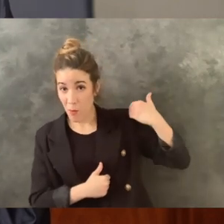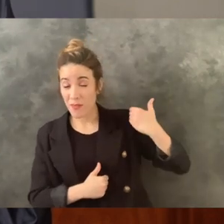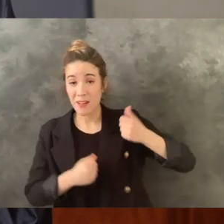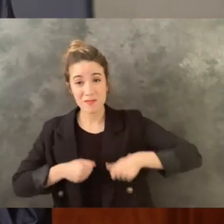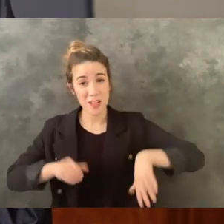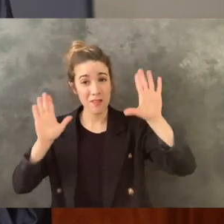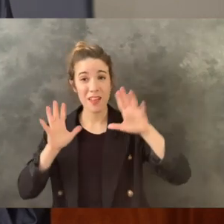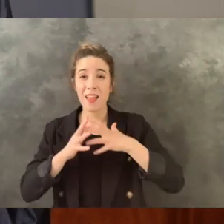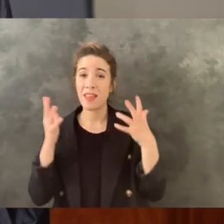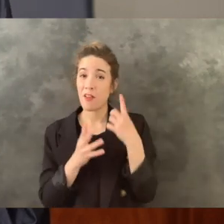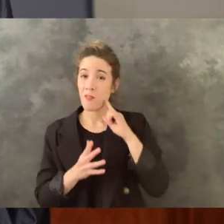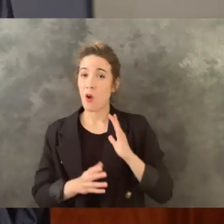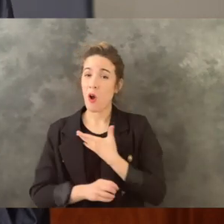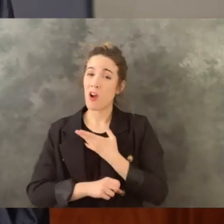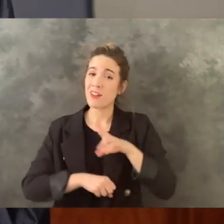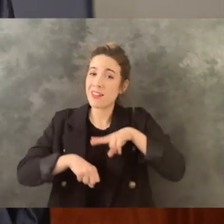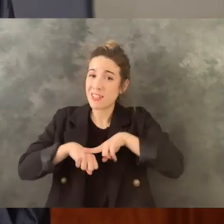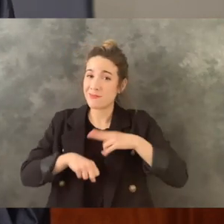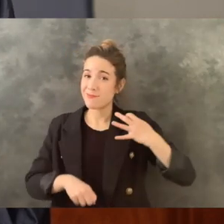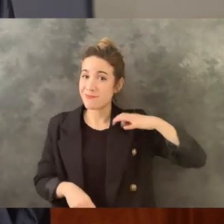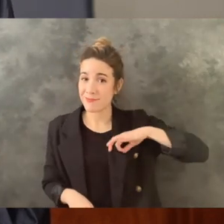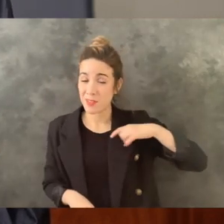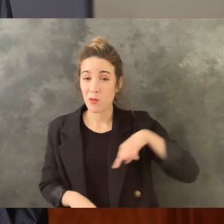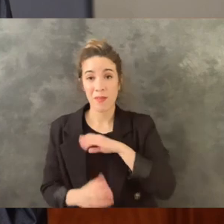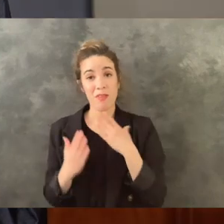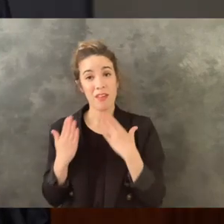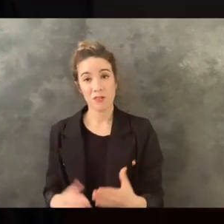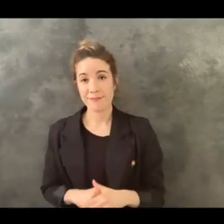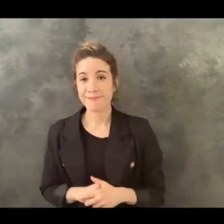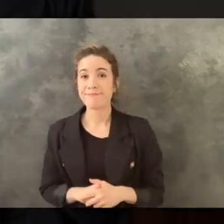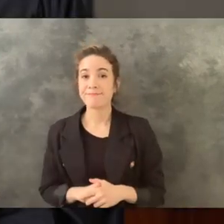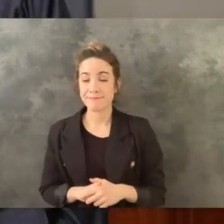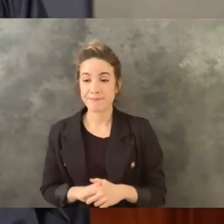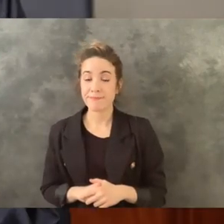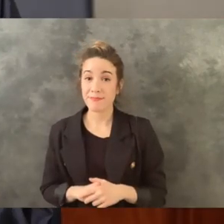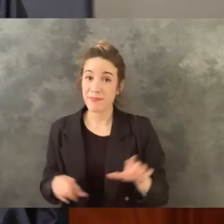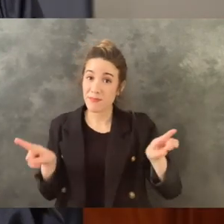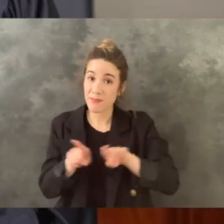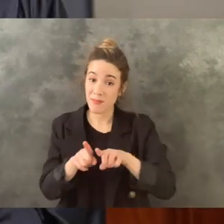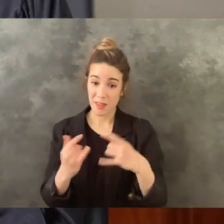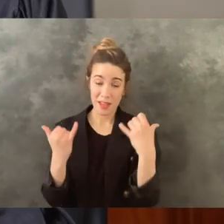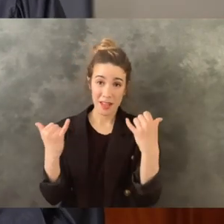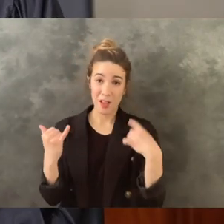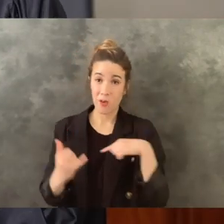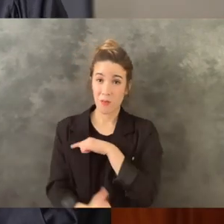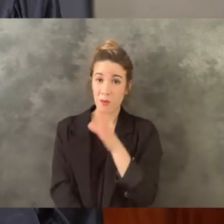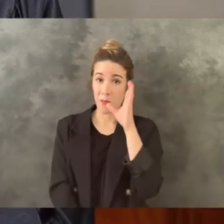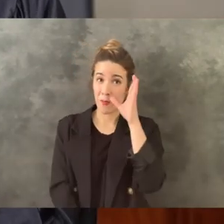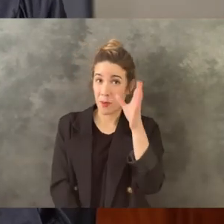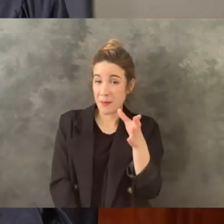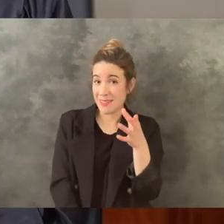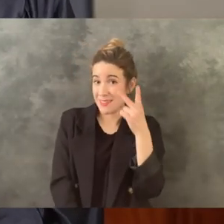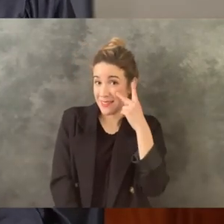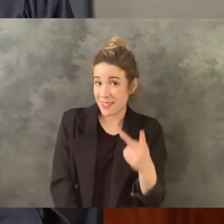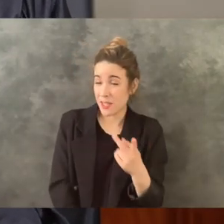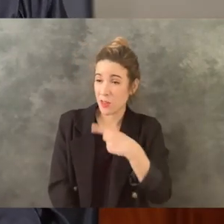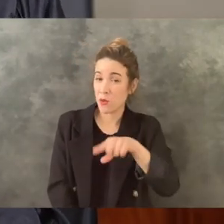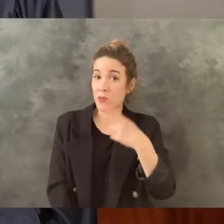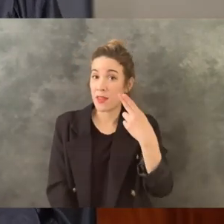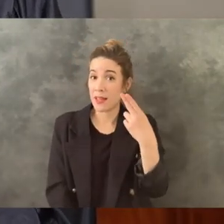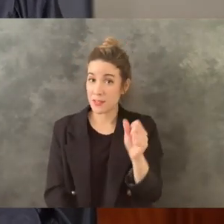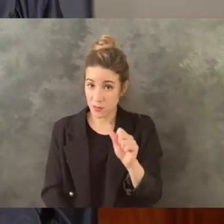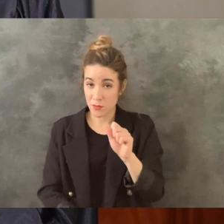sacrifices for the benefit of our nation. We thank you. In just a moment, we'll be hearing from those Gulf High